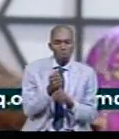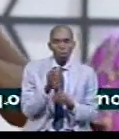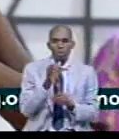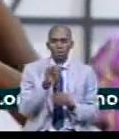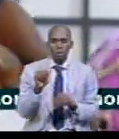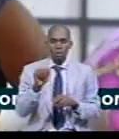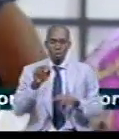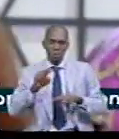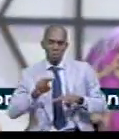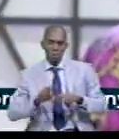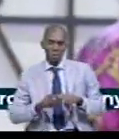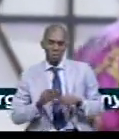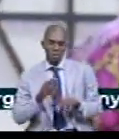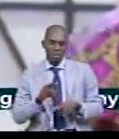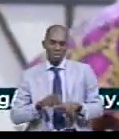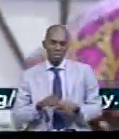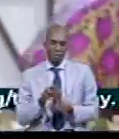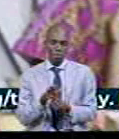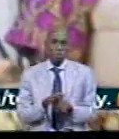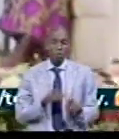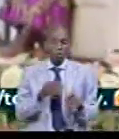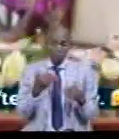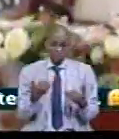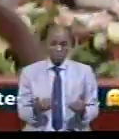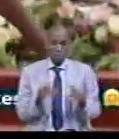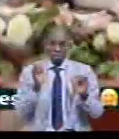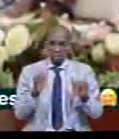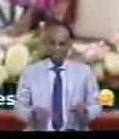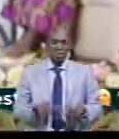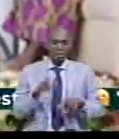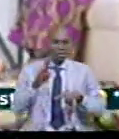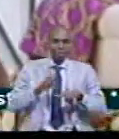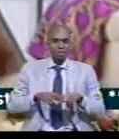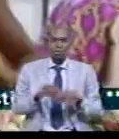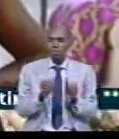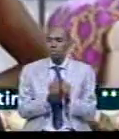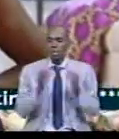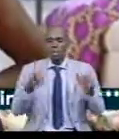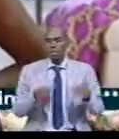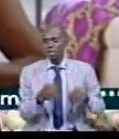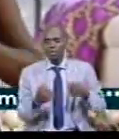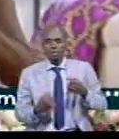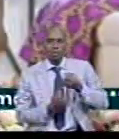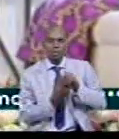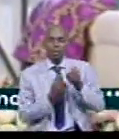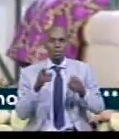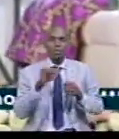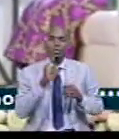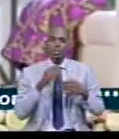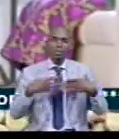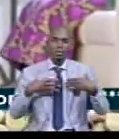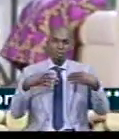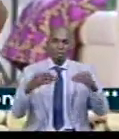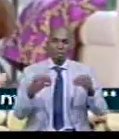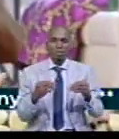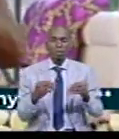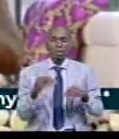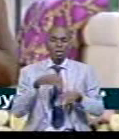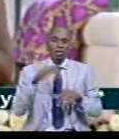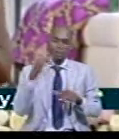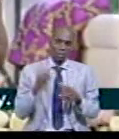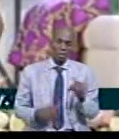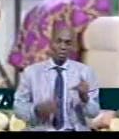But as at now, I can sit without any support. And I'm healed. Was the last amen. My